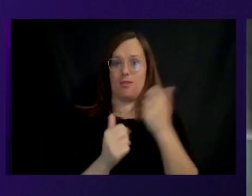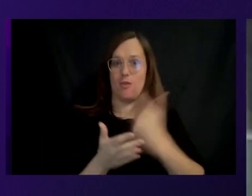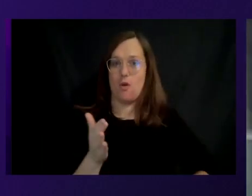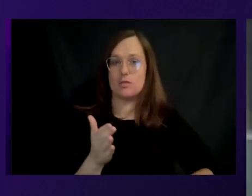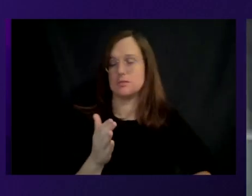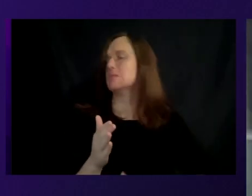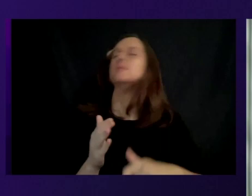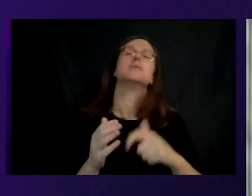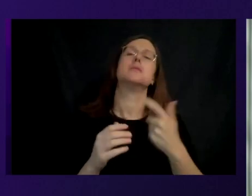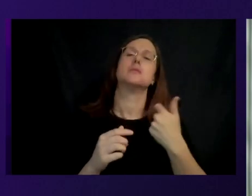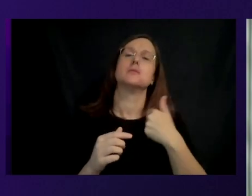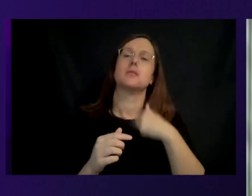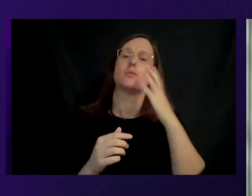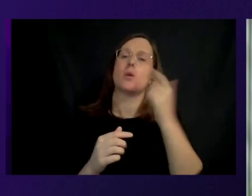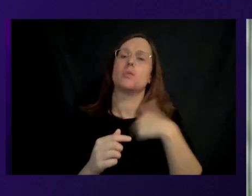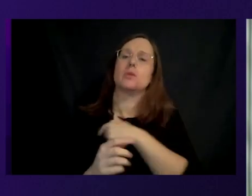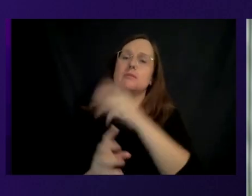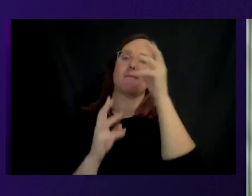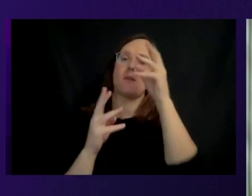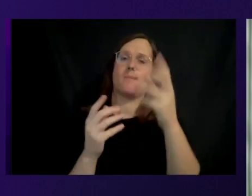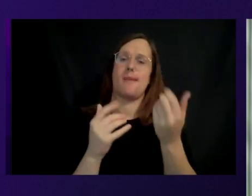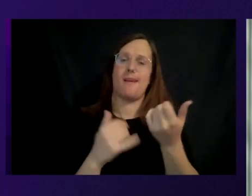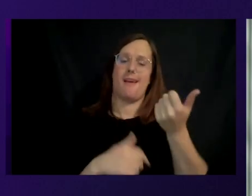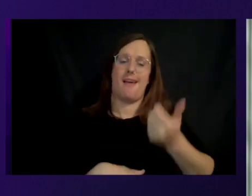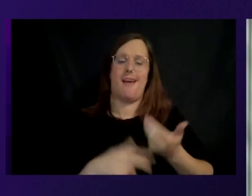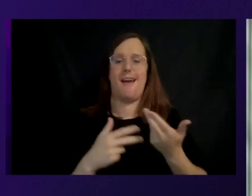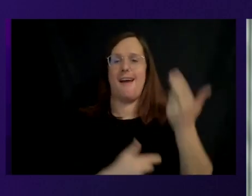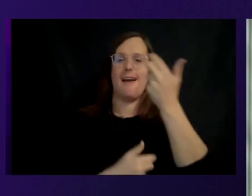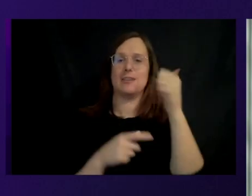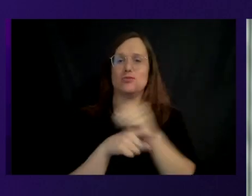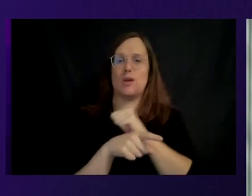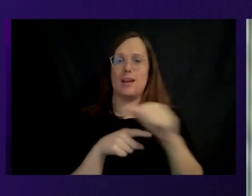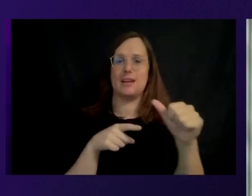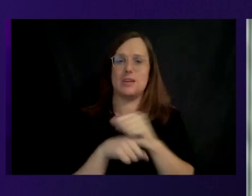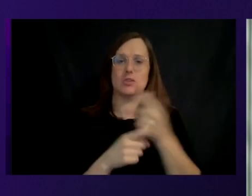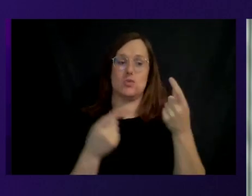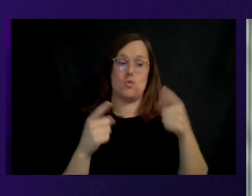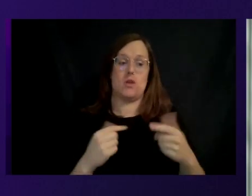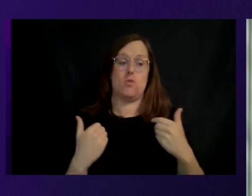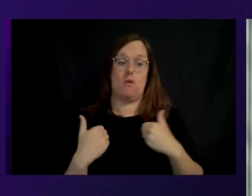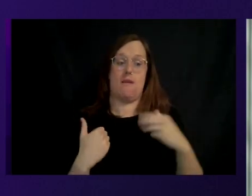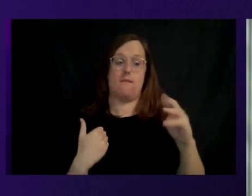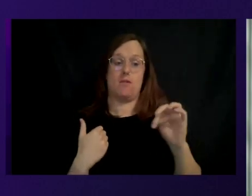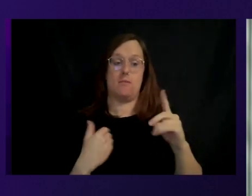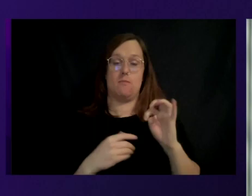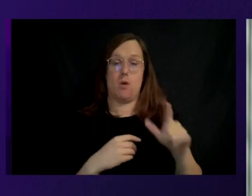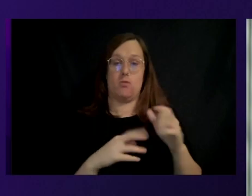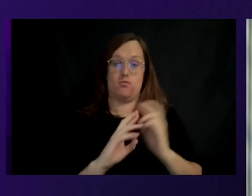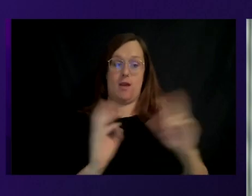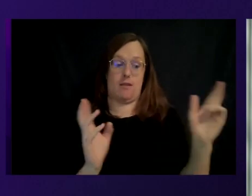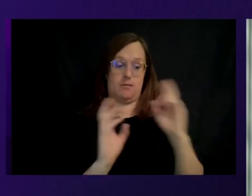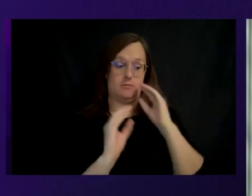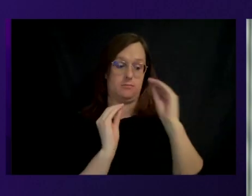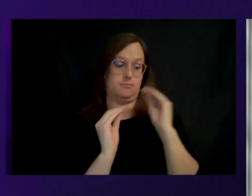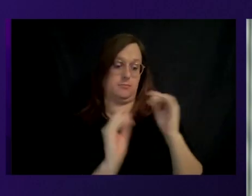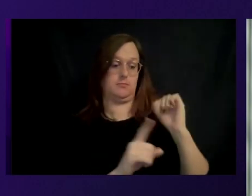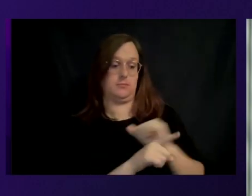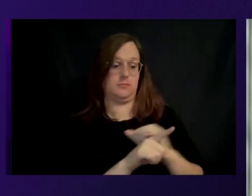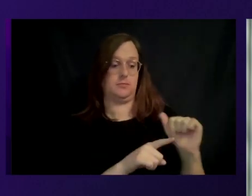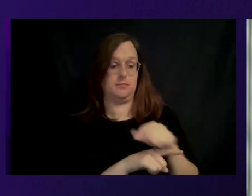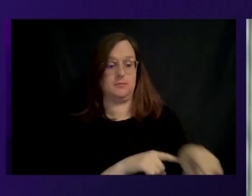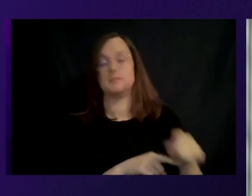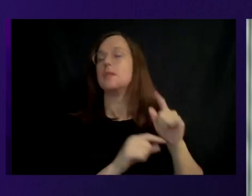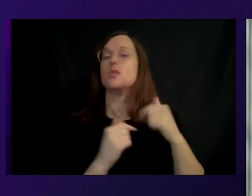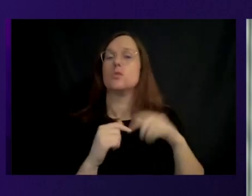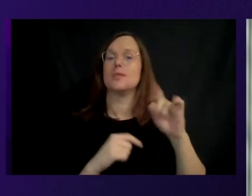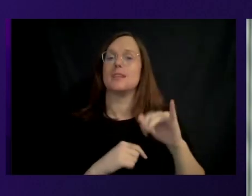machine learning training. Once you've trained your machine learning model, you need to do inference, and this requires extreme performance to generate predictions in real time.